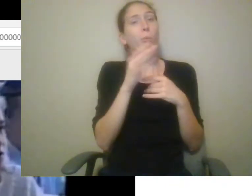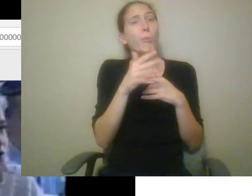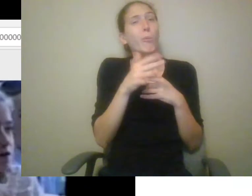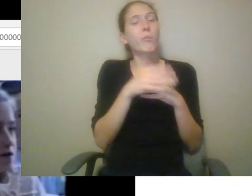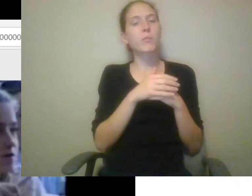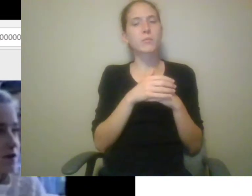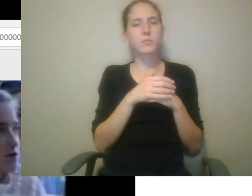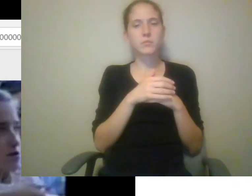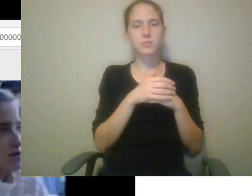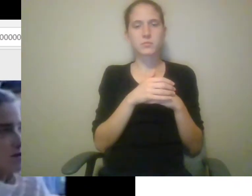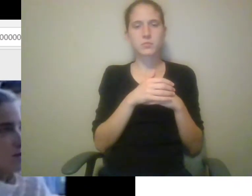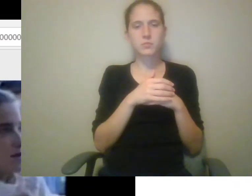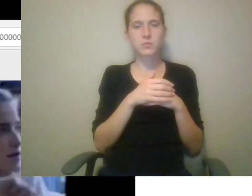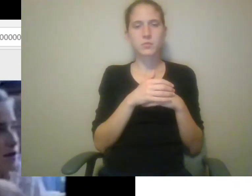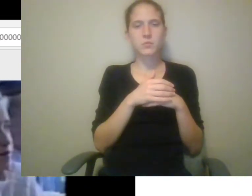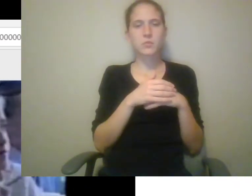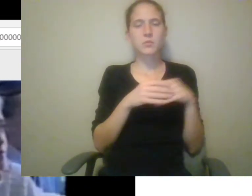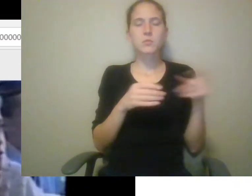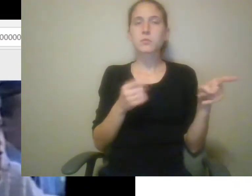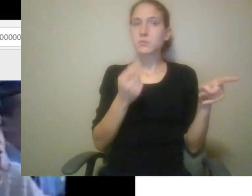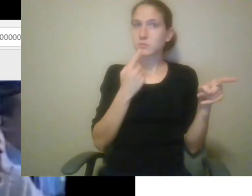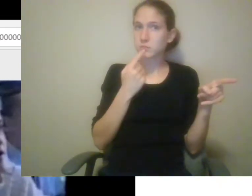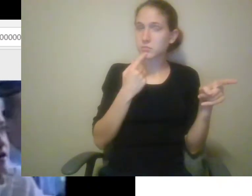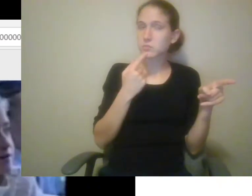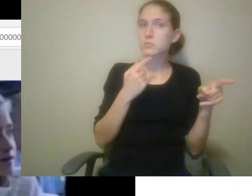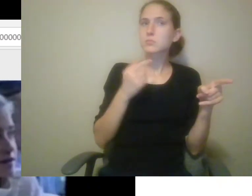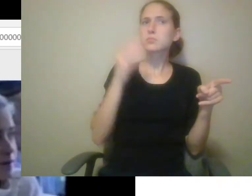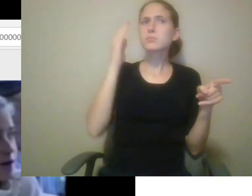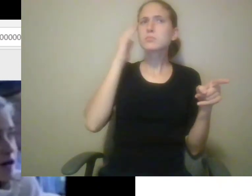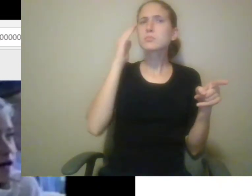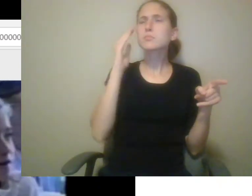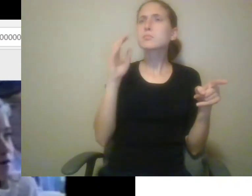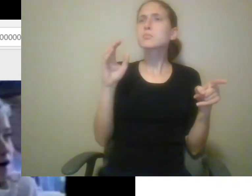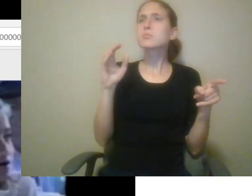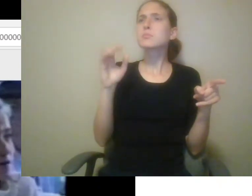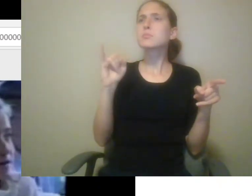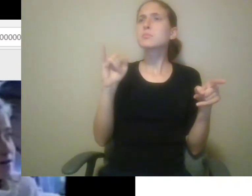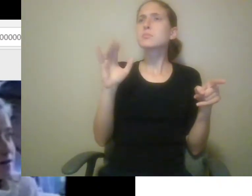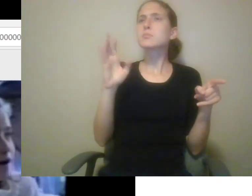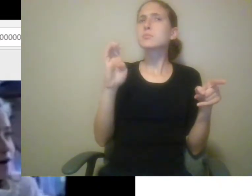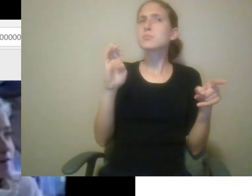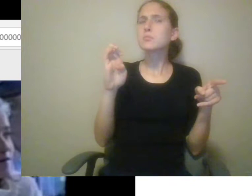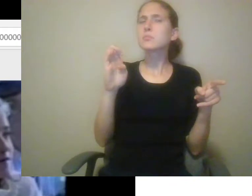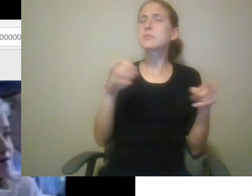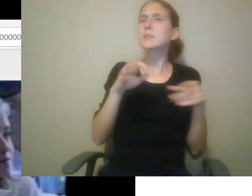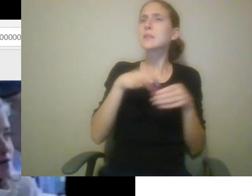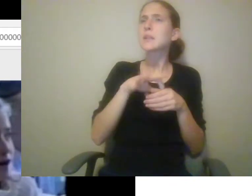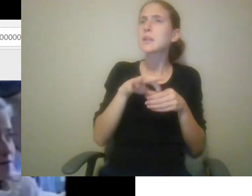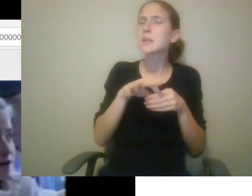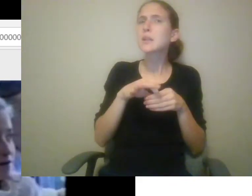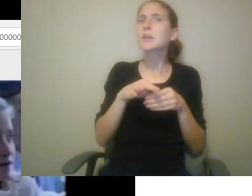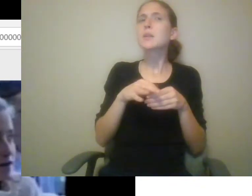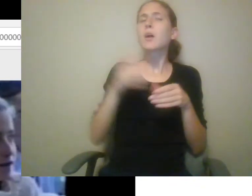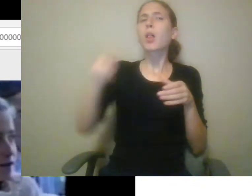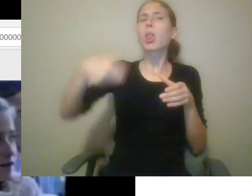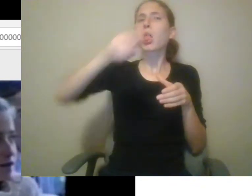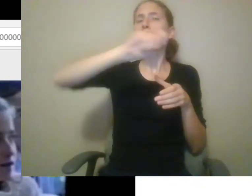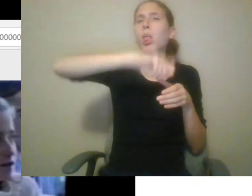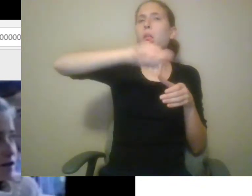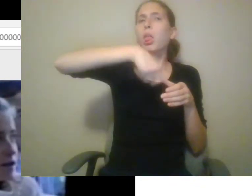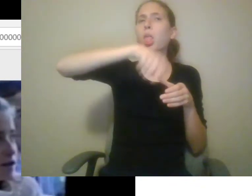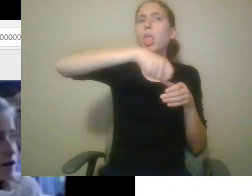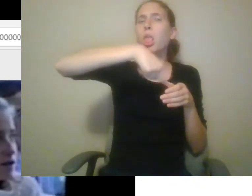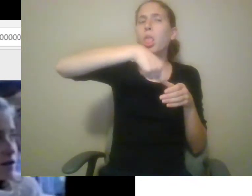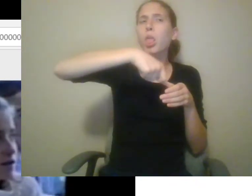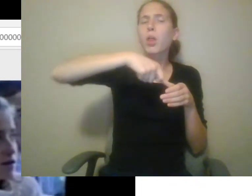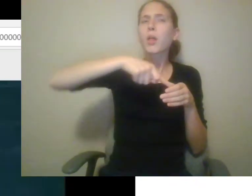tea or something, you just put one of those little scoops in and then put a little water in it to mix it up. Yes. Well, how come it sinks to the bottom? I think it's supposed to happen